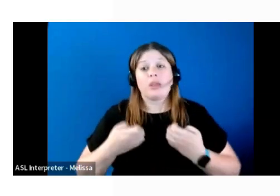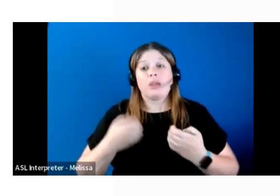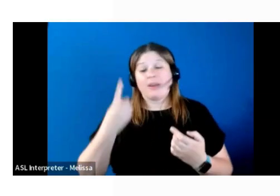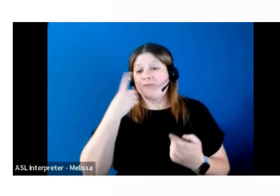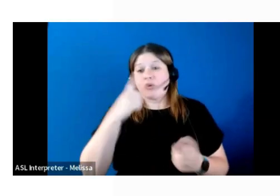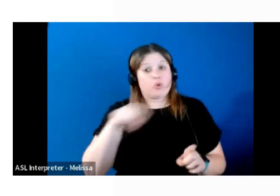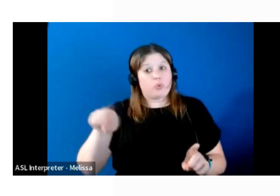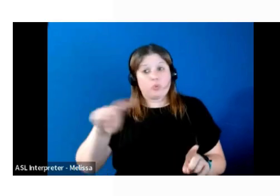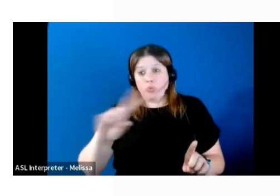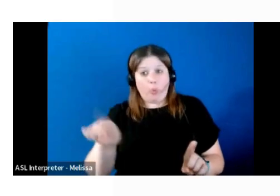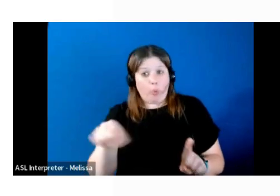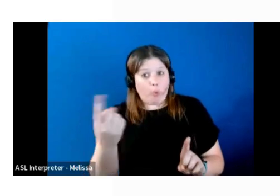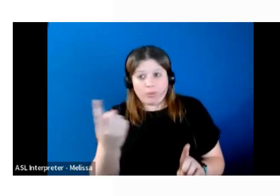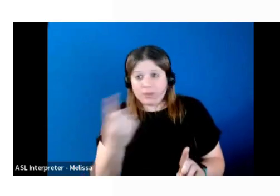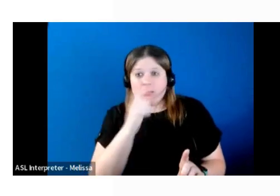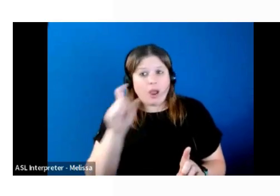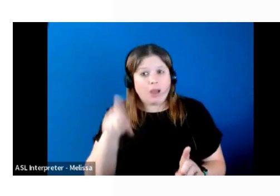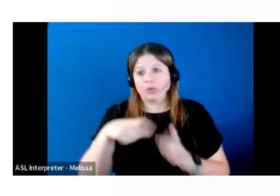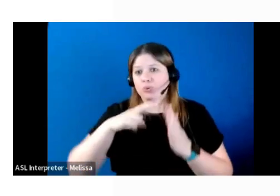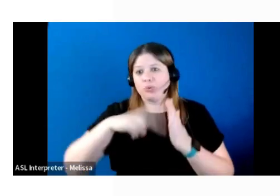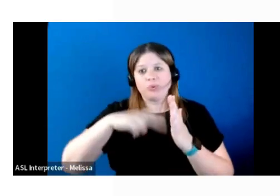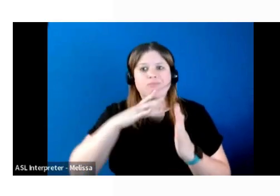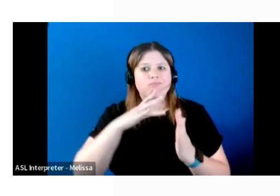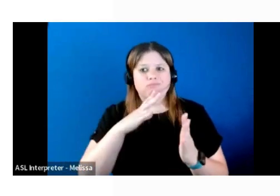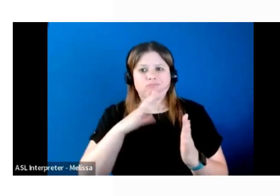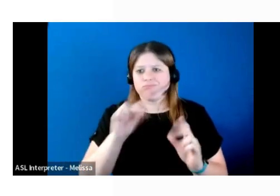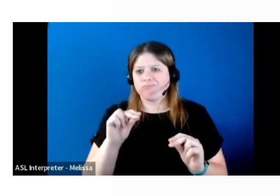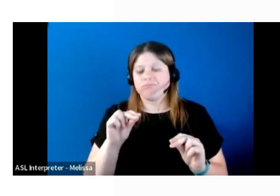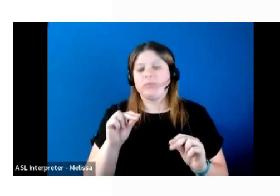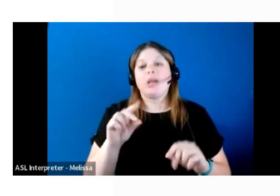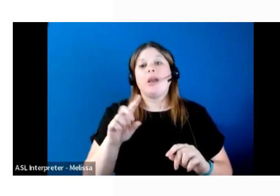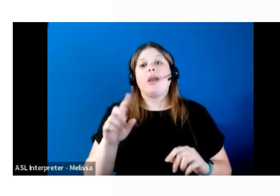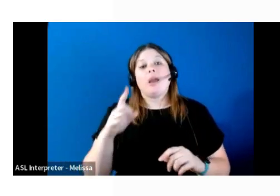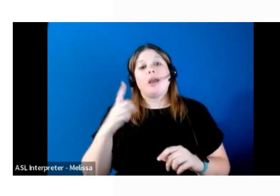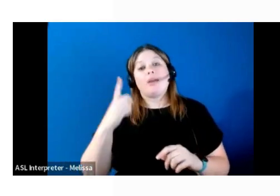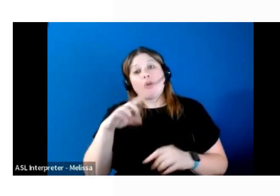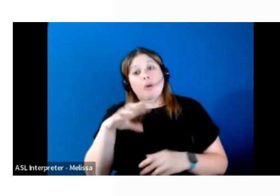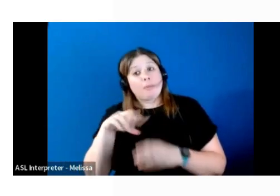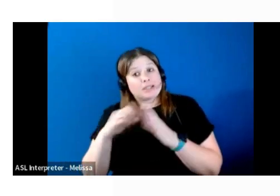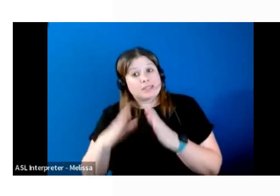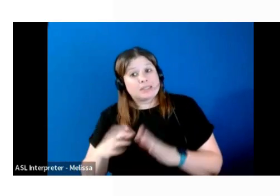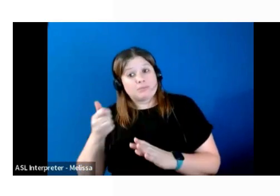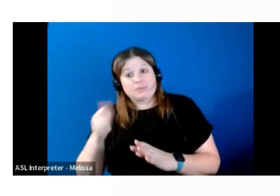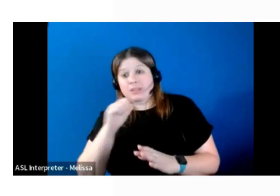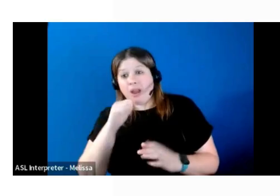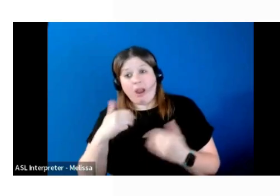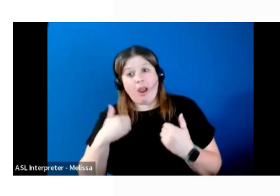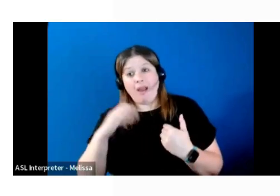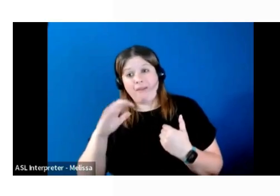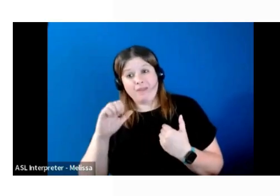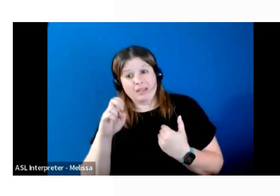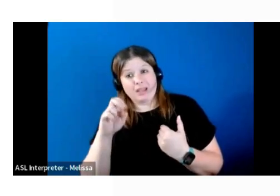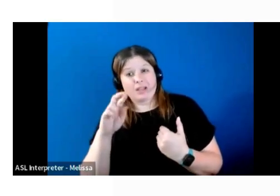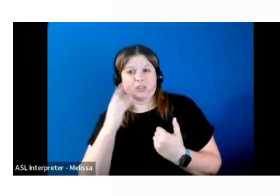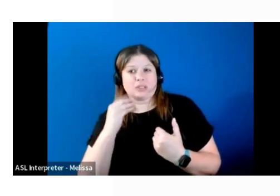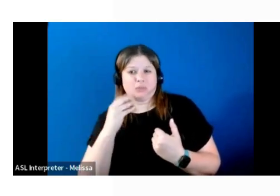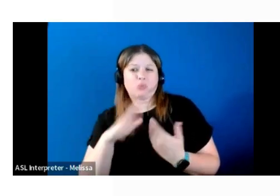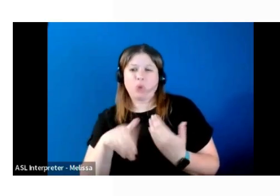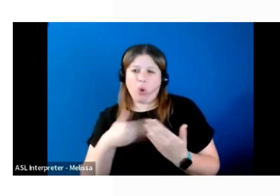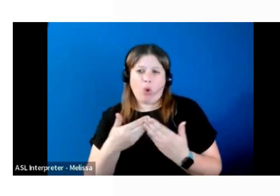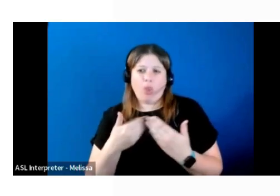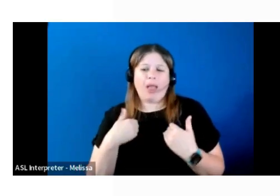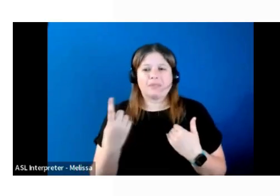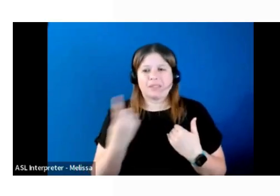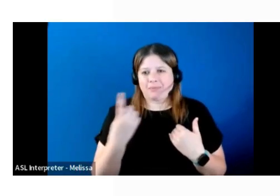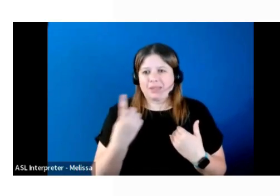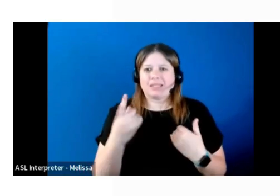it. And for participants who have not had a cancer experience, we all have something similar, perhaps a change